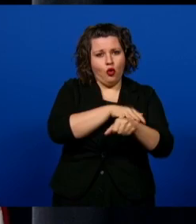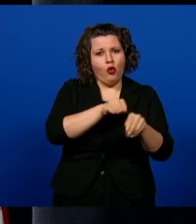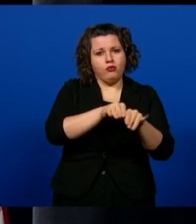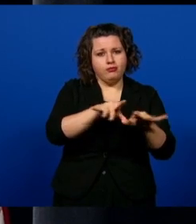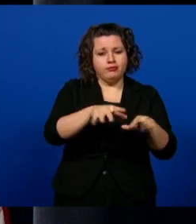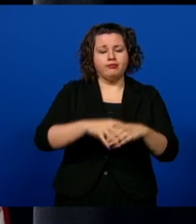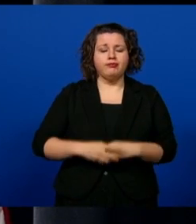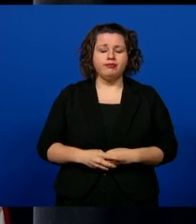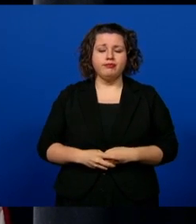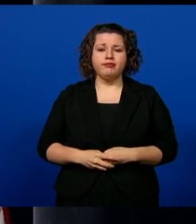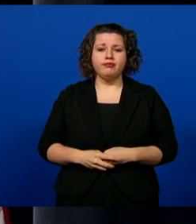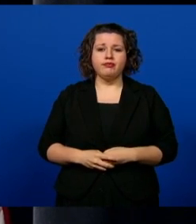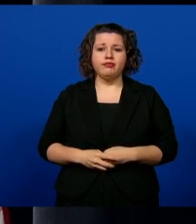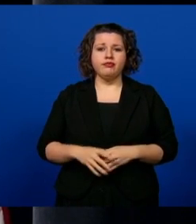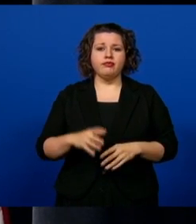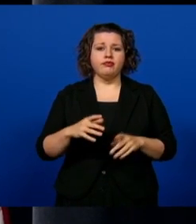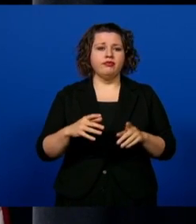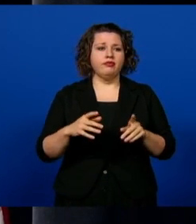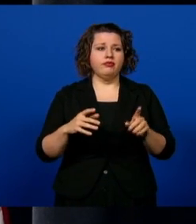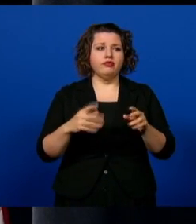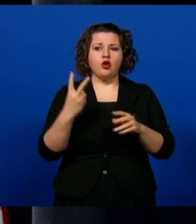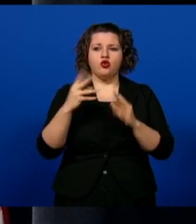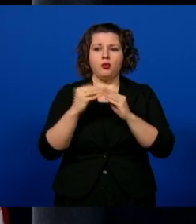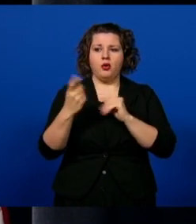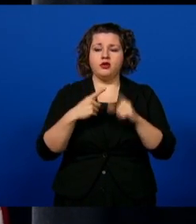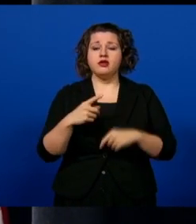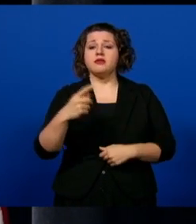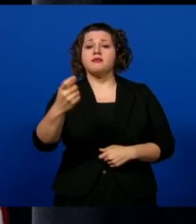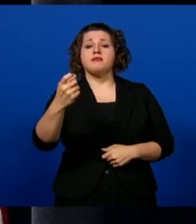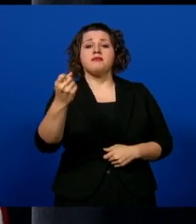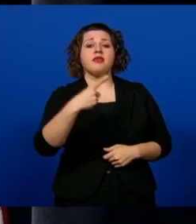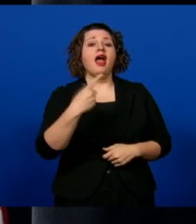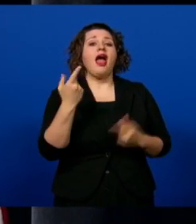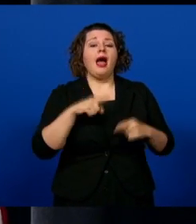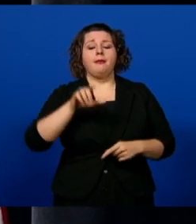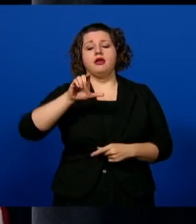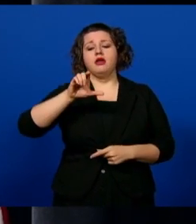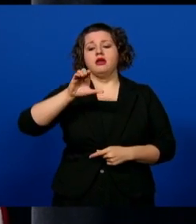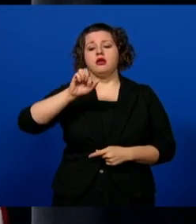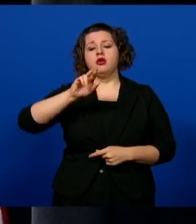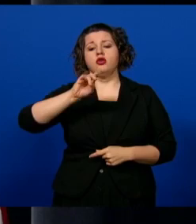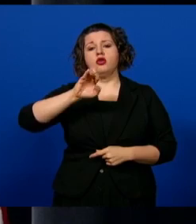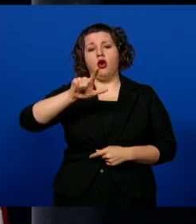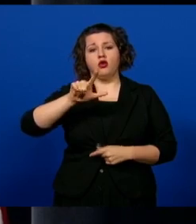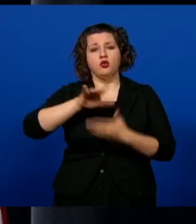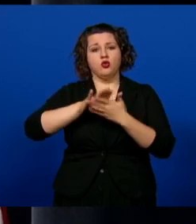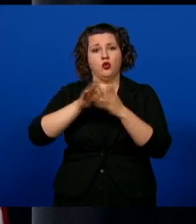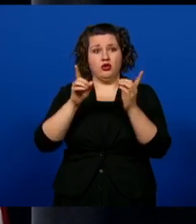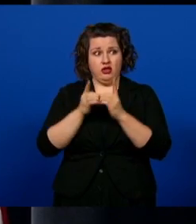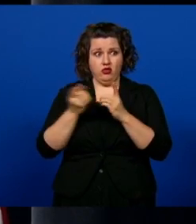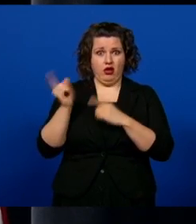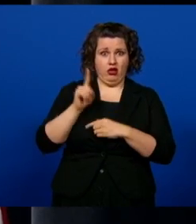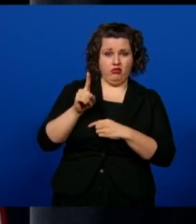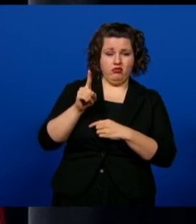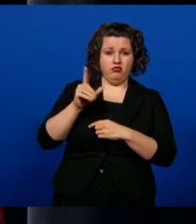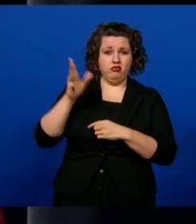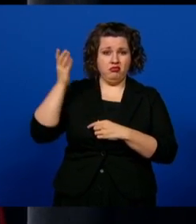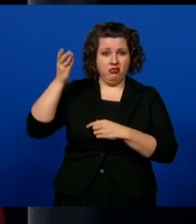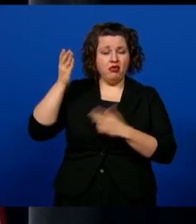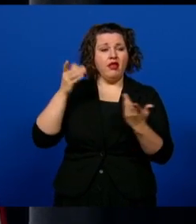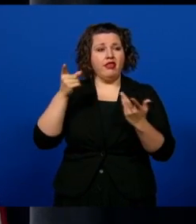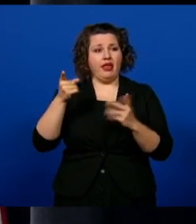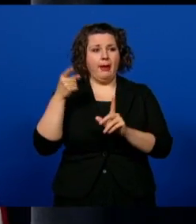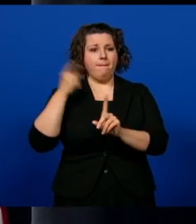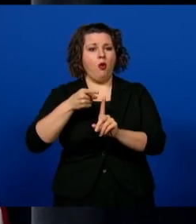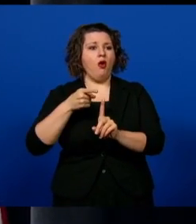state of Iowa. Governor, we've had a couple viewers when the Cardinal School District was coming up to talk, bring up a